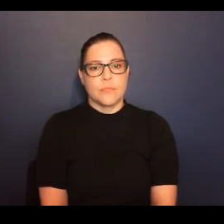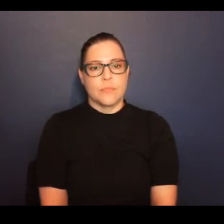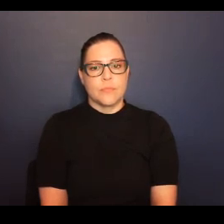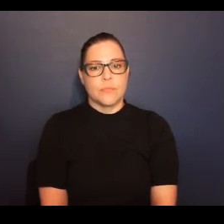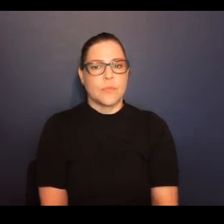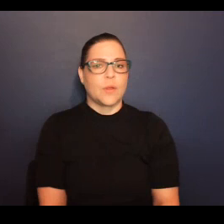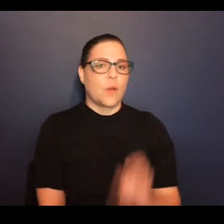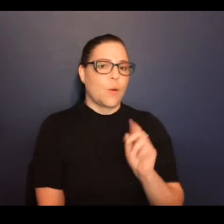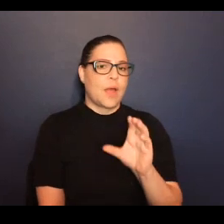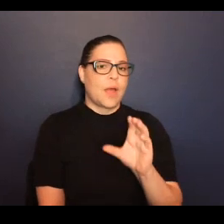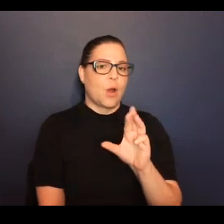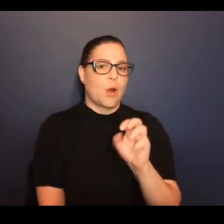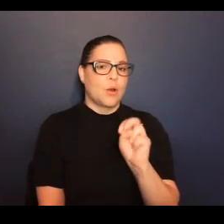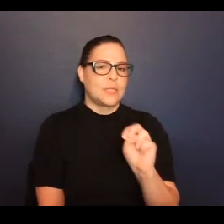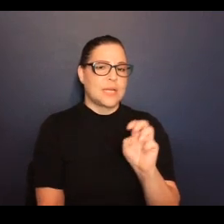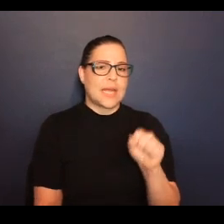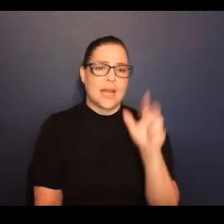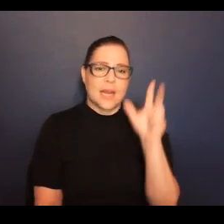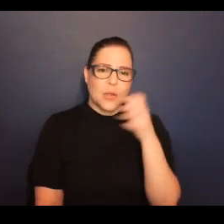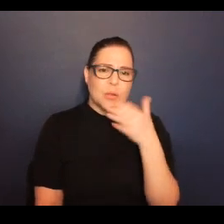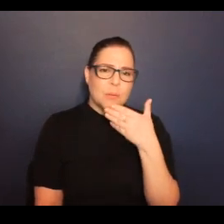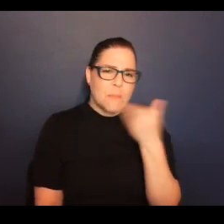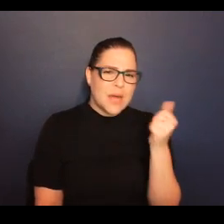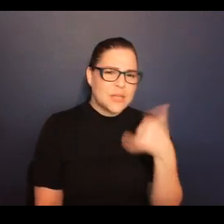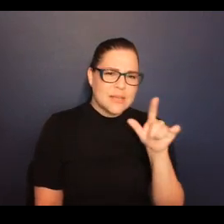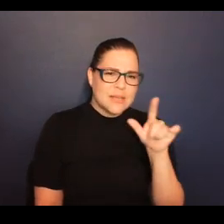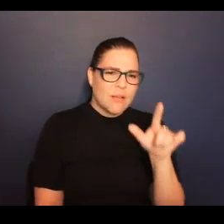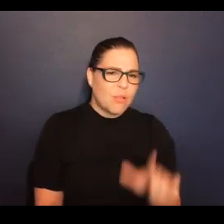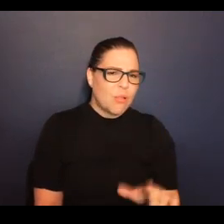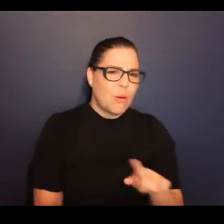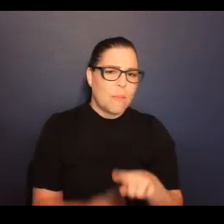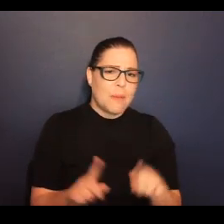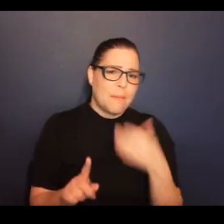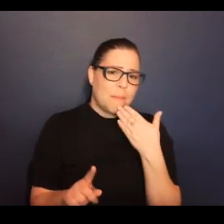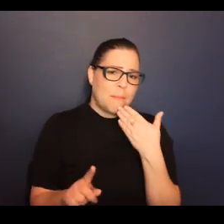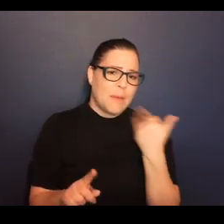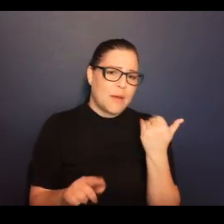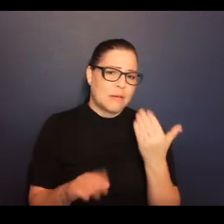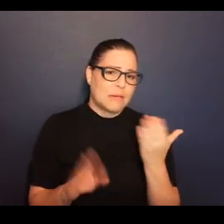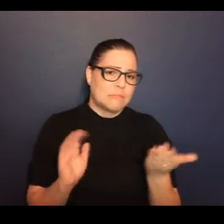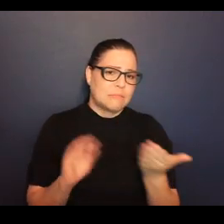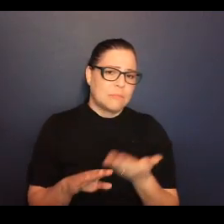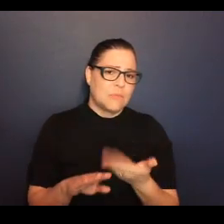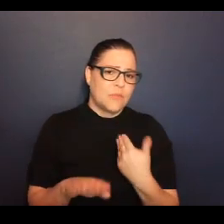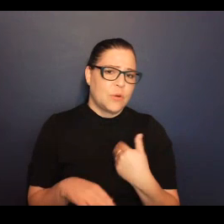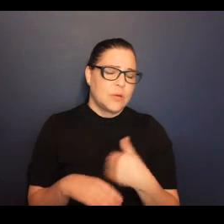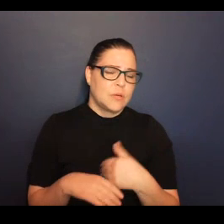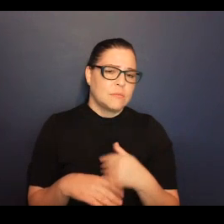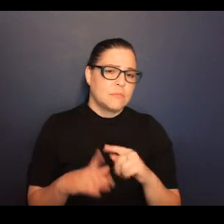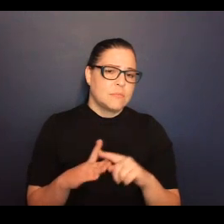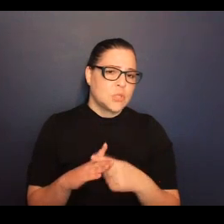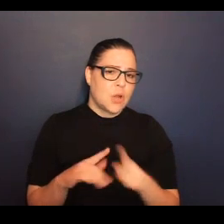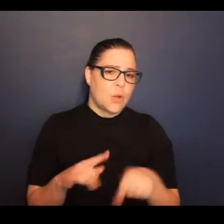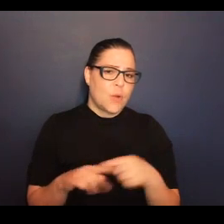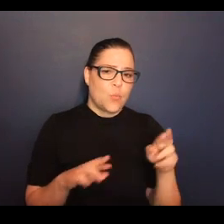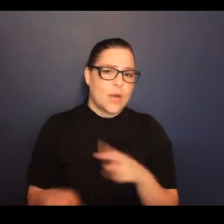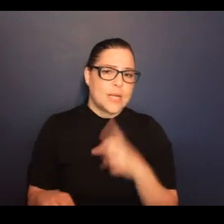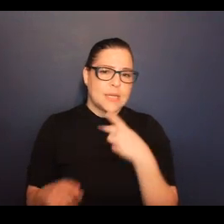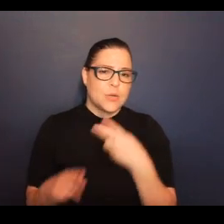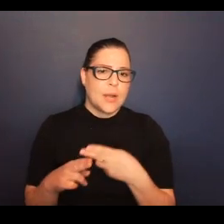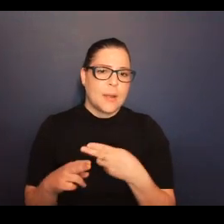All right, Carlton, we can hear you much better. It's still low, but it's better than significantly better than before. So please begin when you're ready and state your name for the